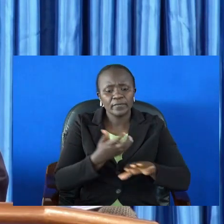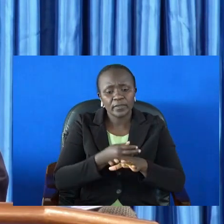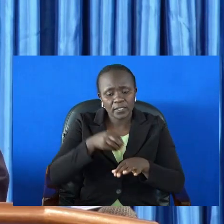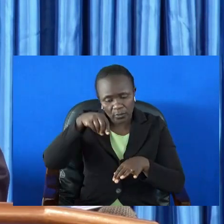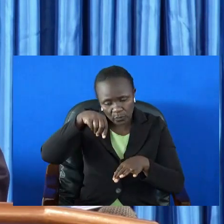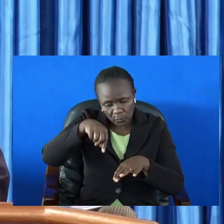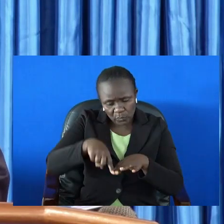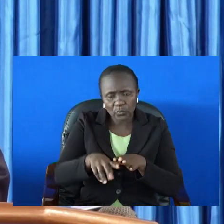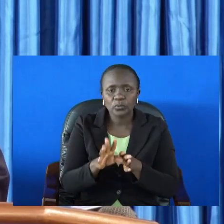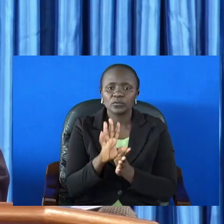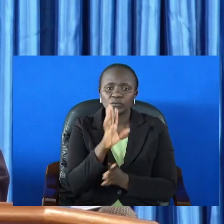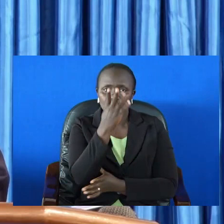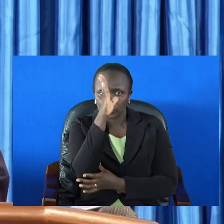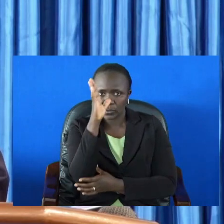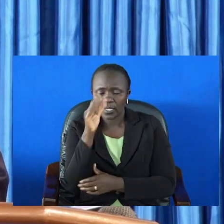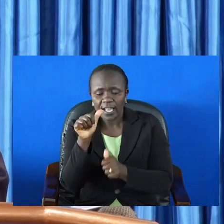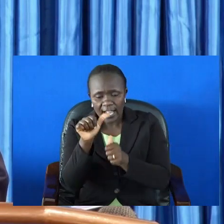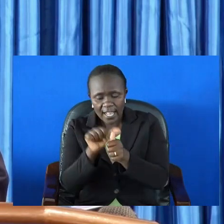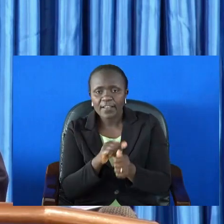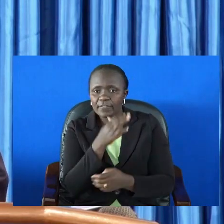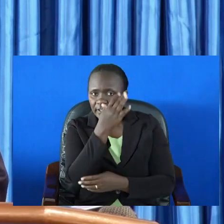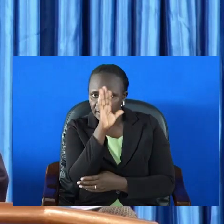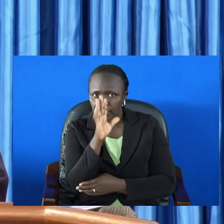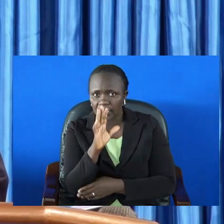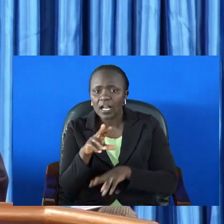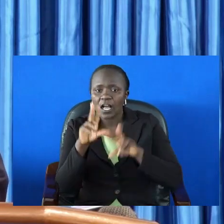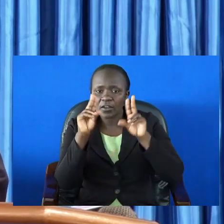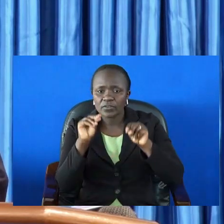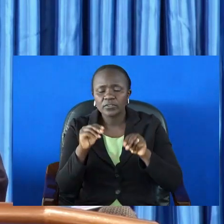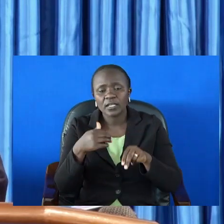trees, and every tree that does not